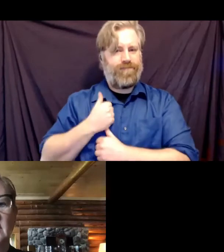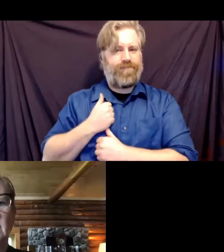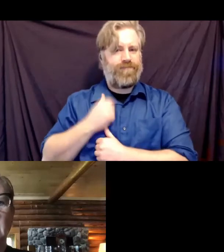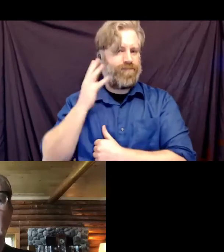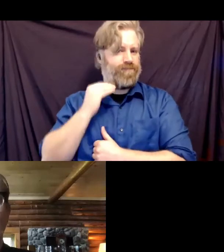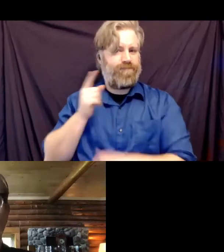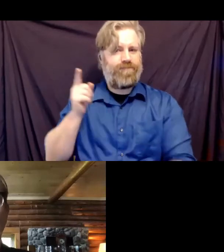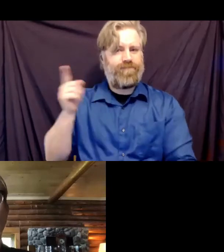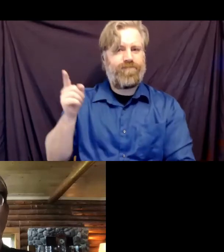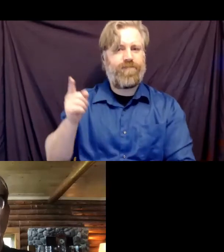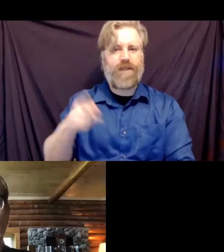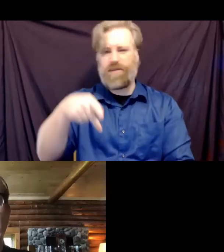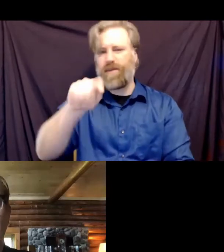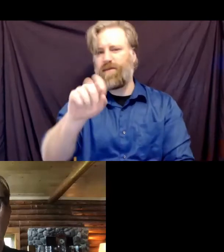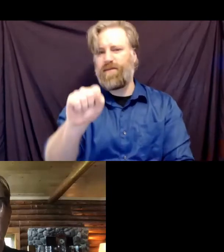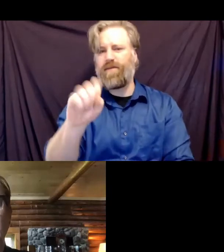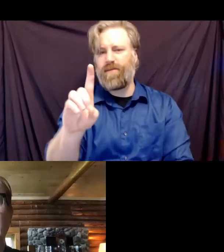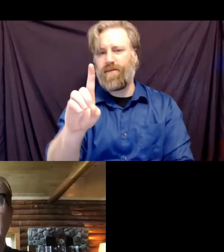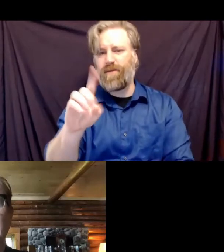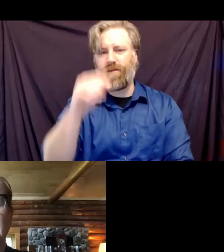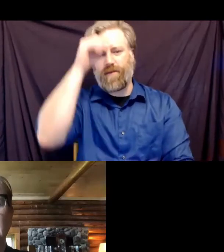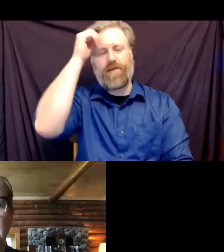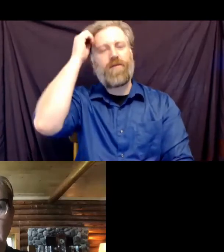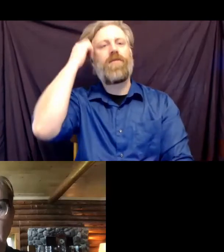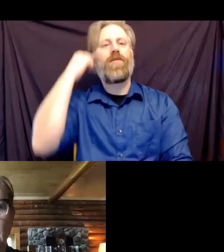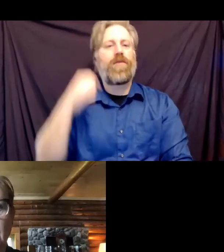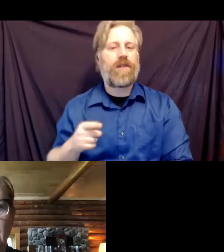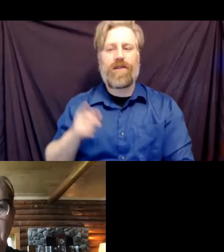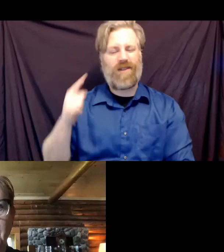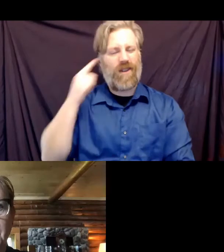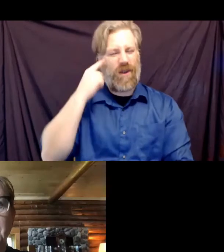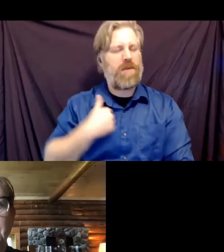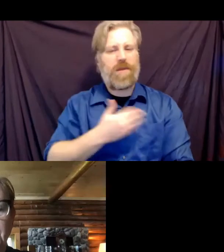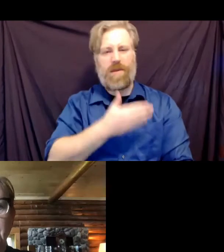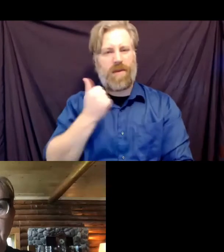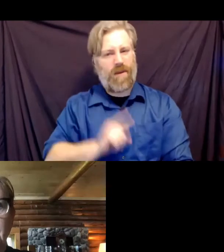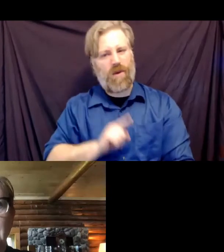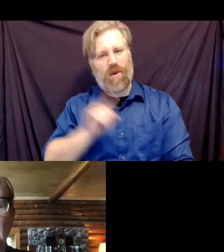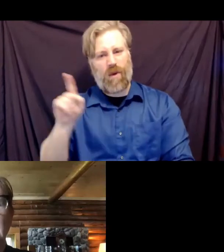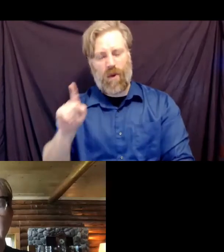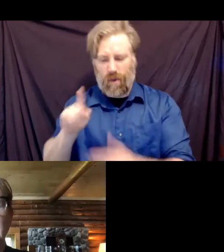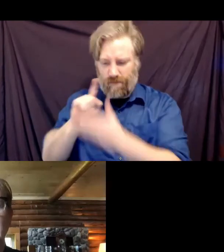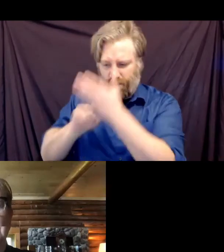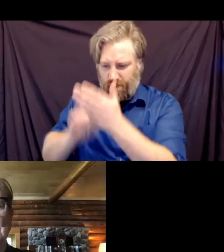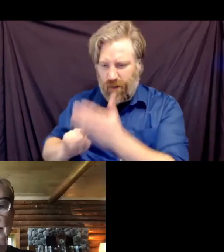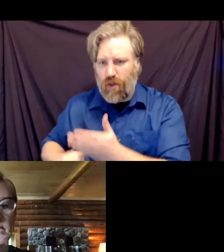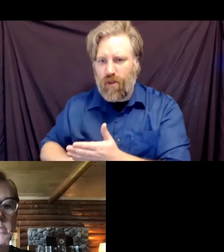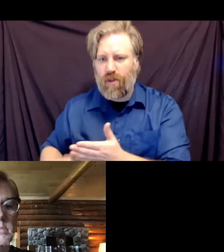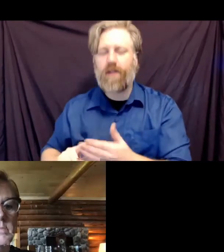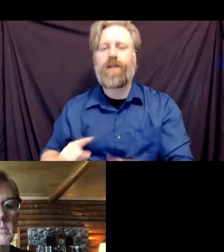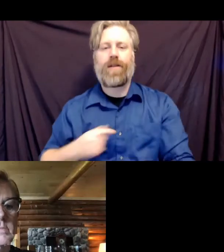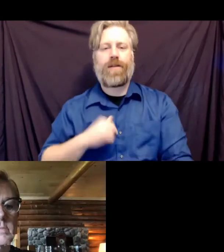PTSD kind of things, and thought I had better get that checked out. And I was